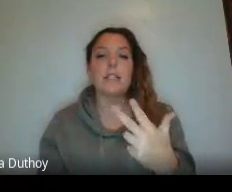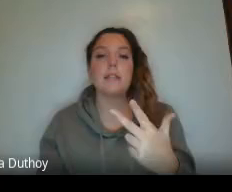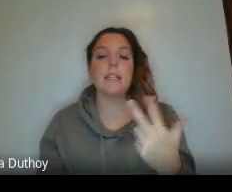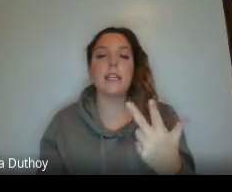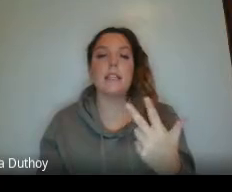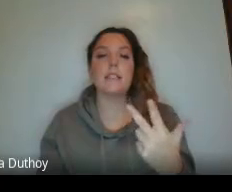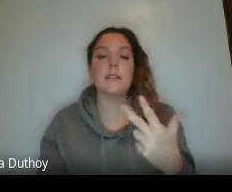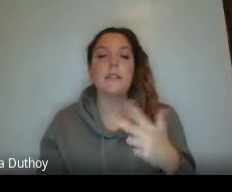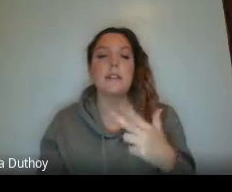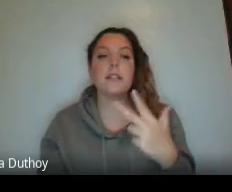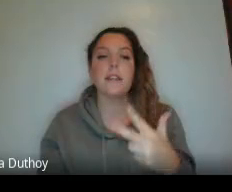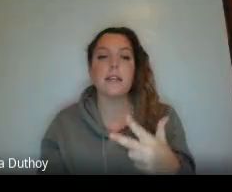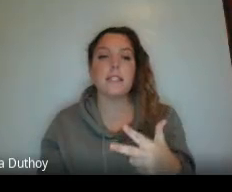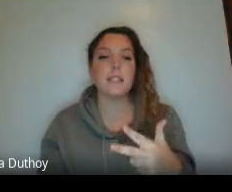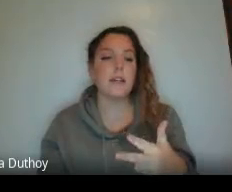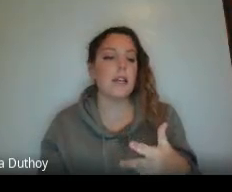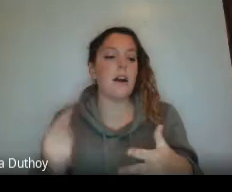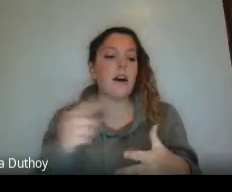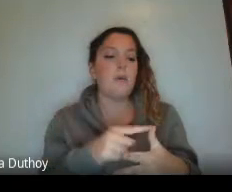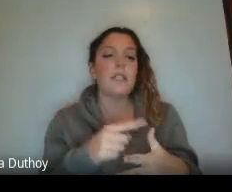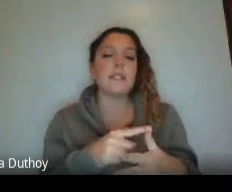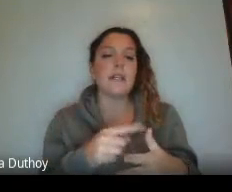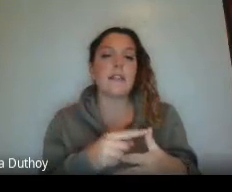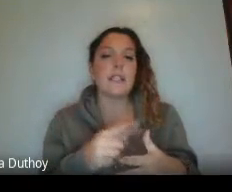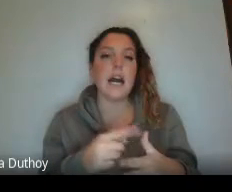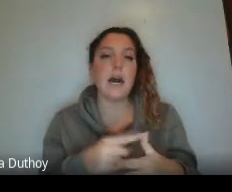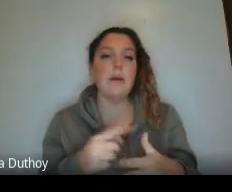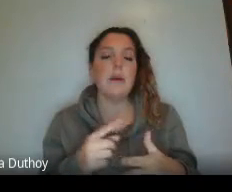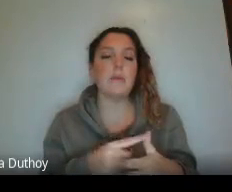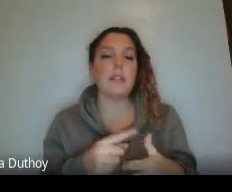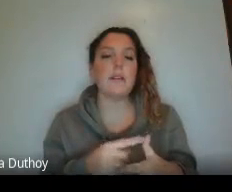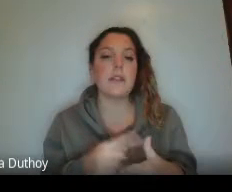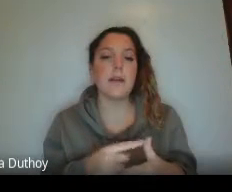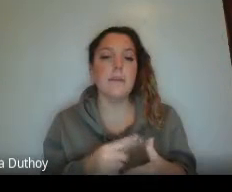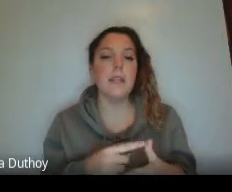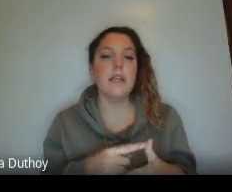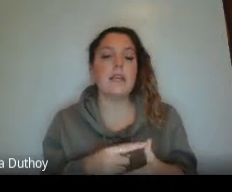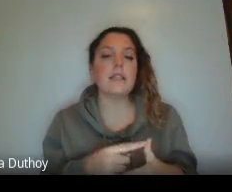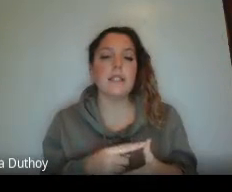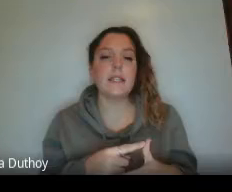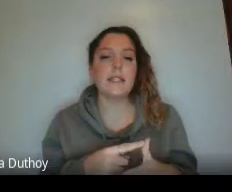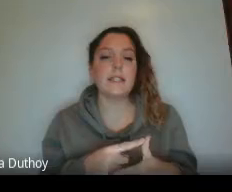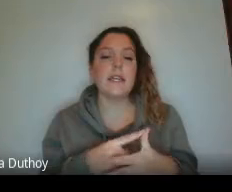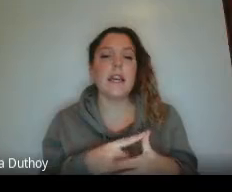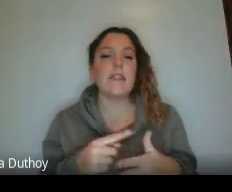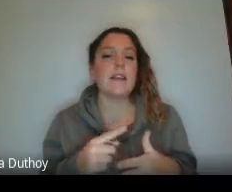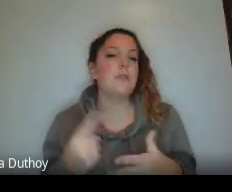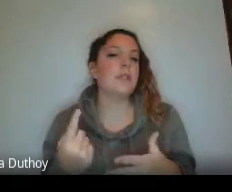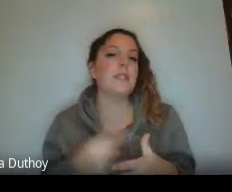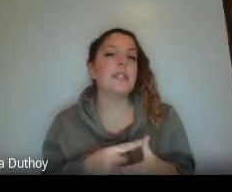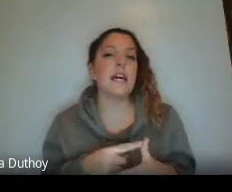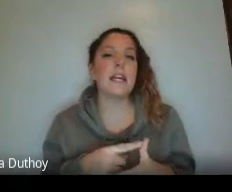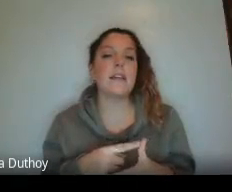So your non-dominant hand is going to look like this. Always start at the top with your thumb to list, and